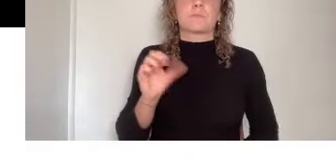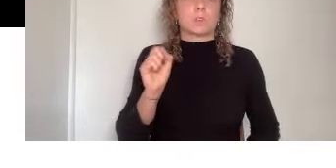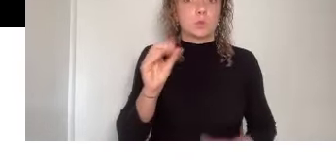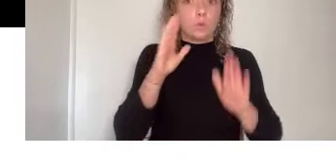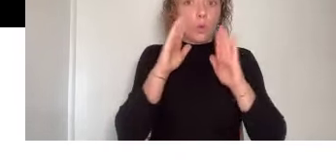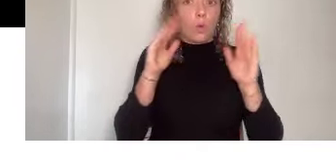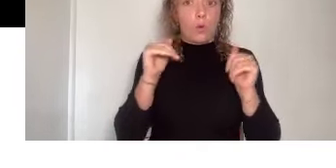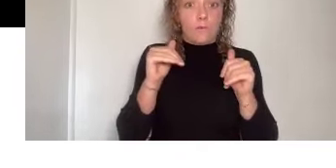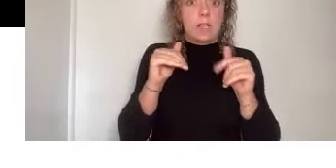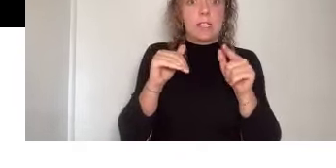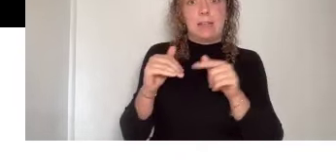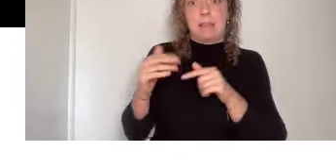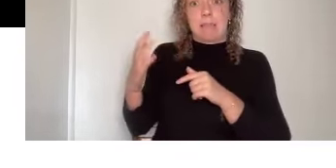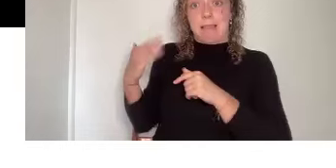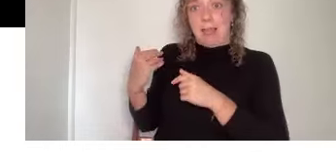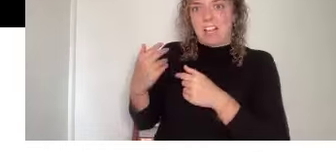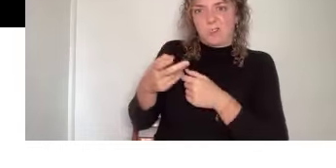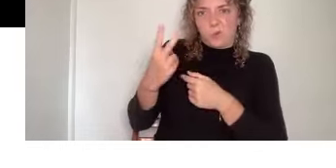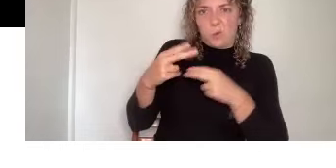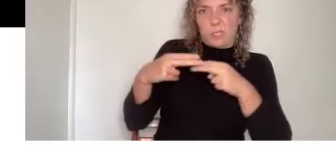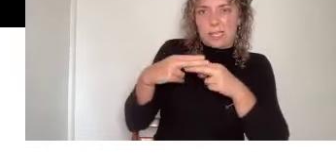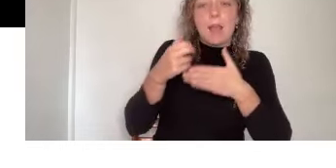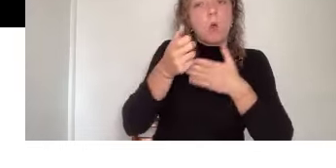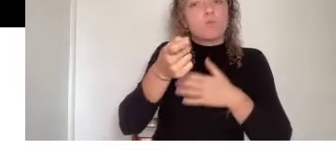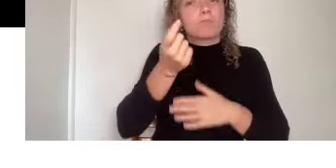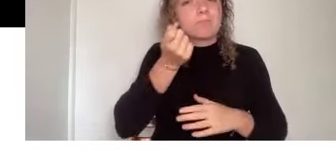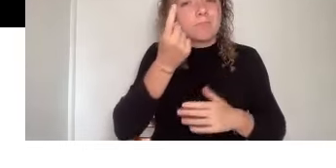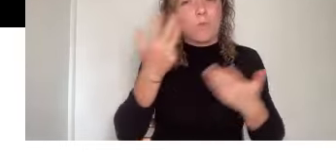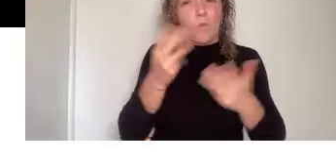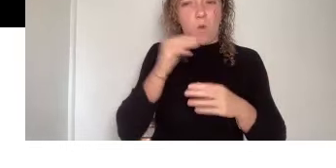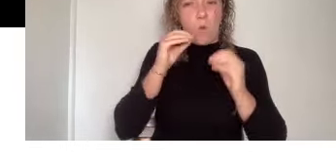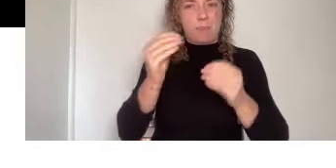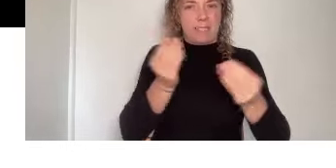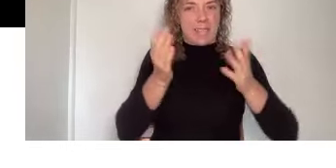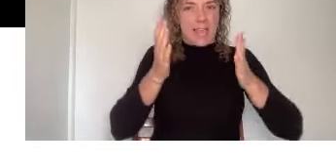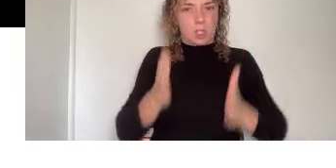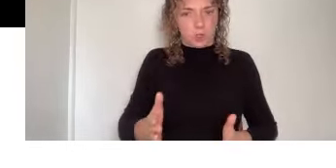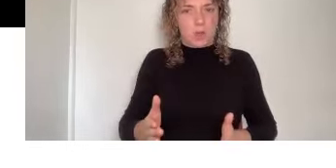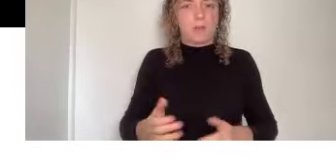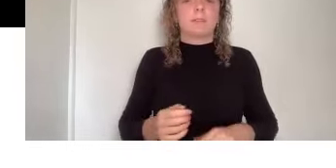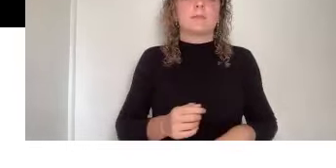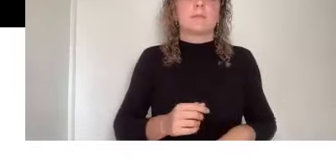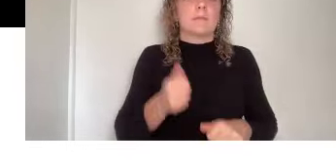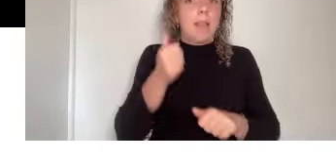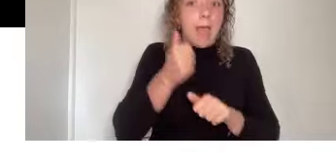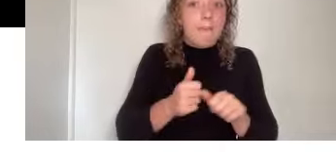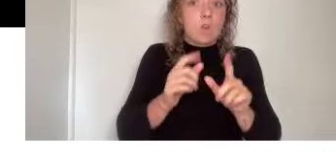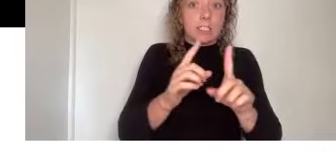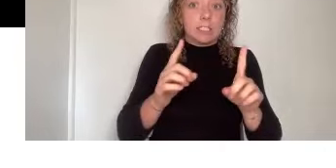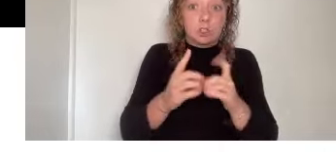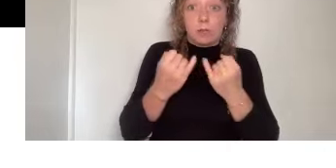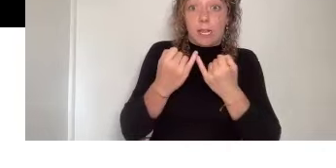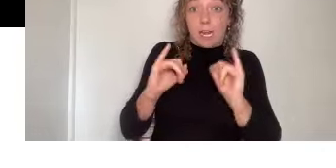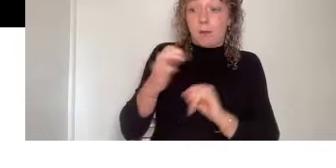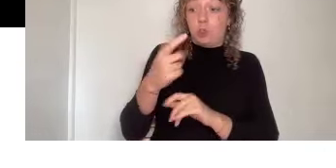Hopefully the past couple slides have helped you understand a little bit more about what a homeless liaison is. Again, right? Every district and independent charter